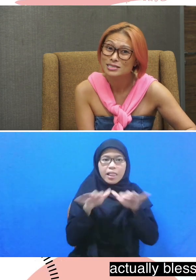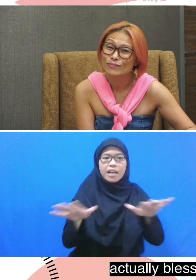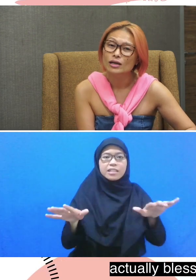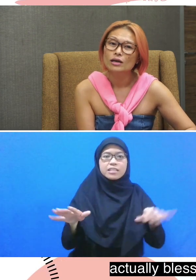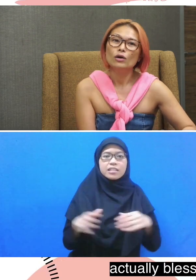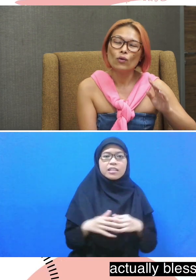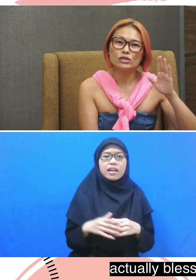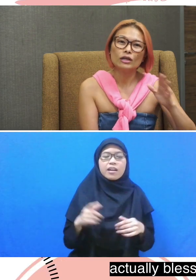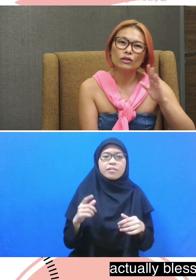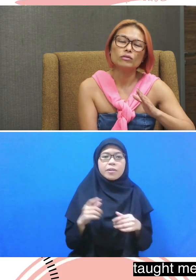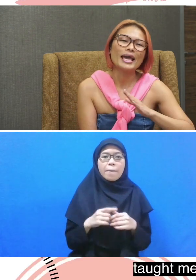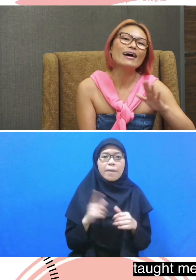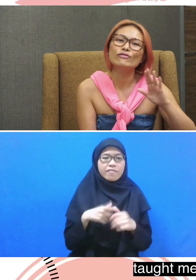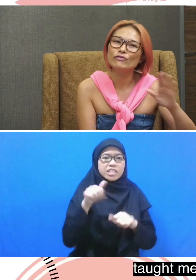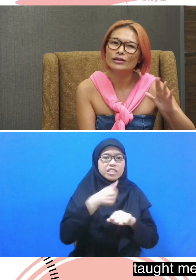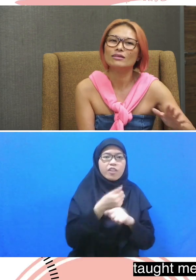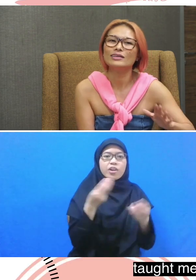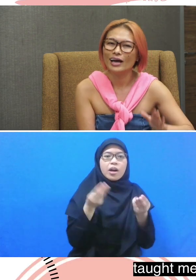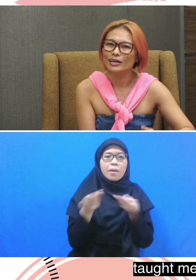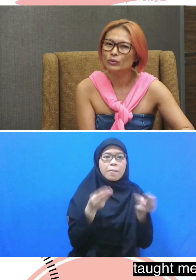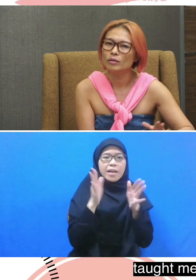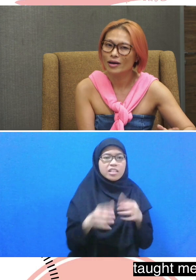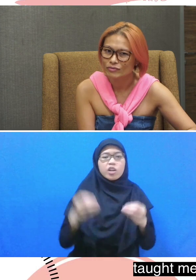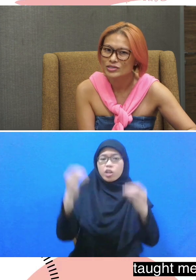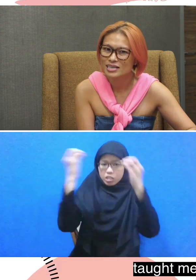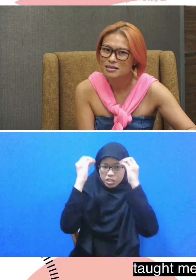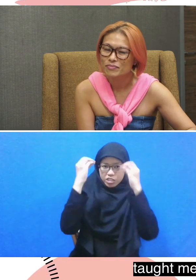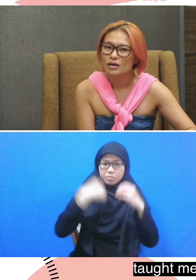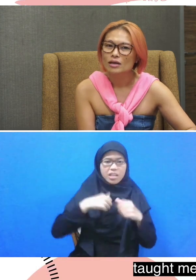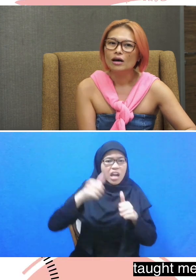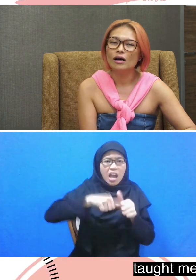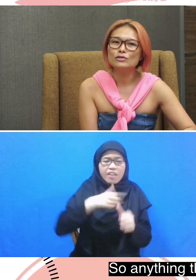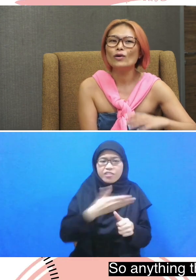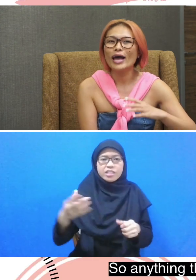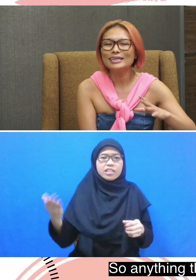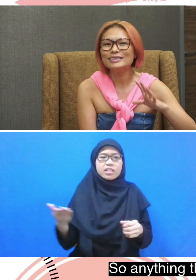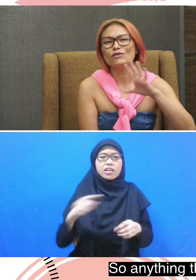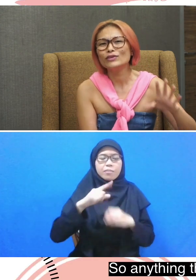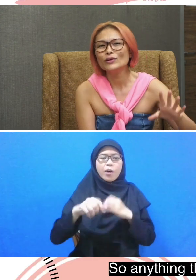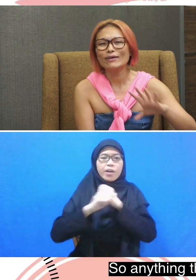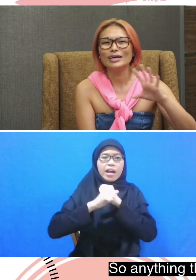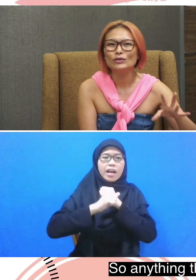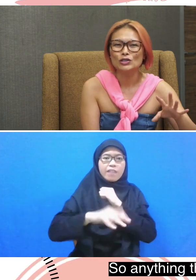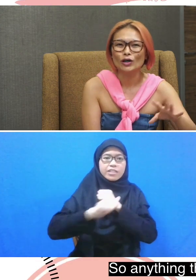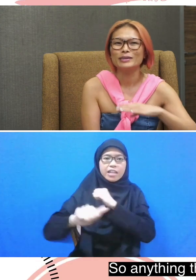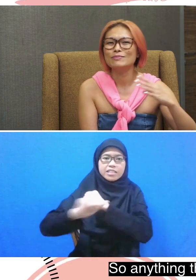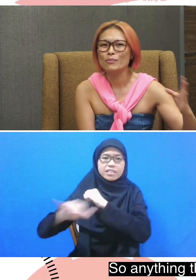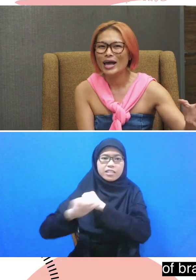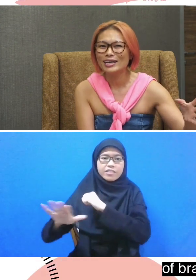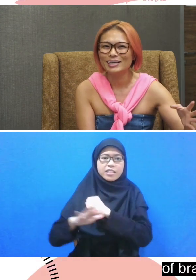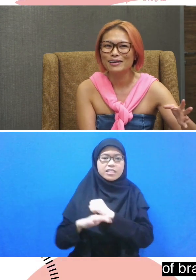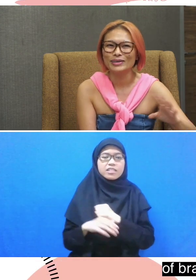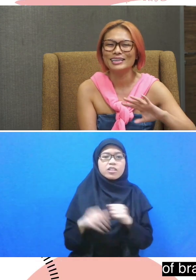managers who actually taught me everything that I knew about advertising. So anything that you feel that I've done a good job in